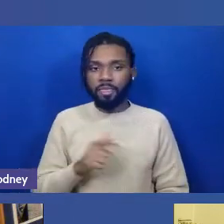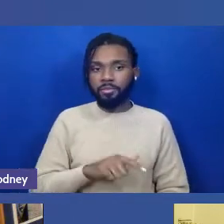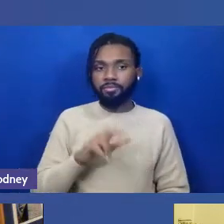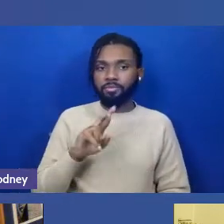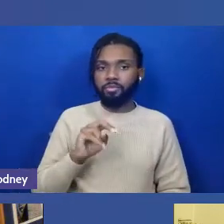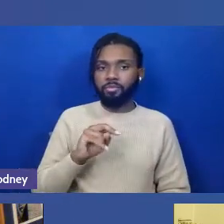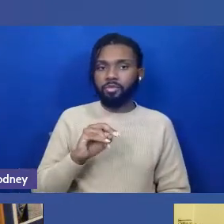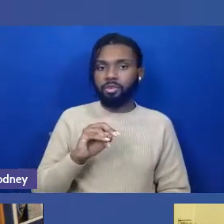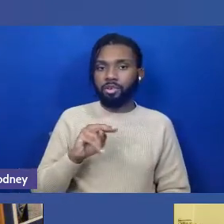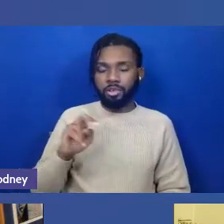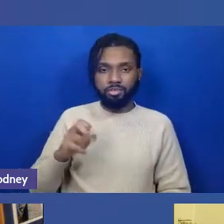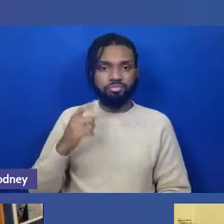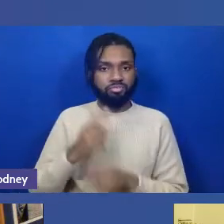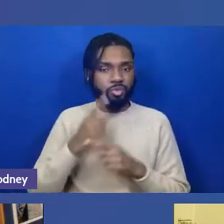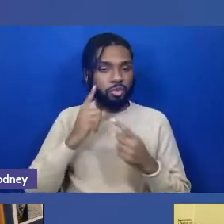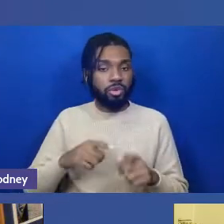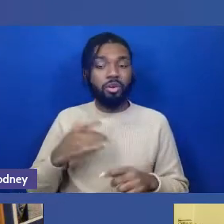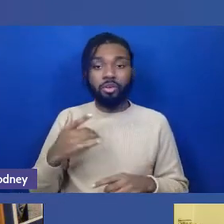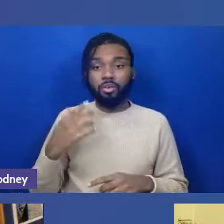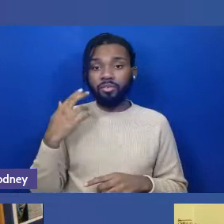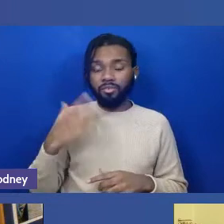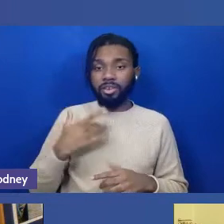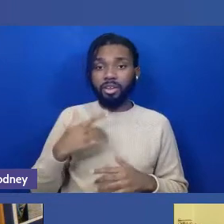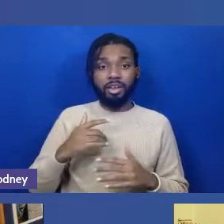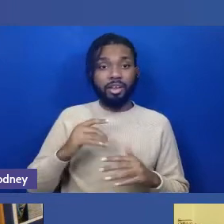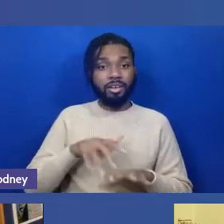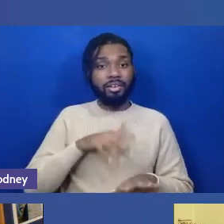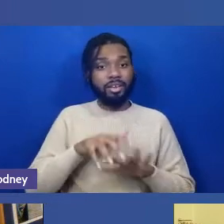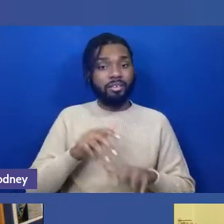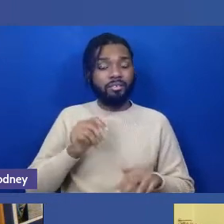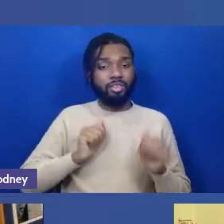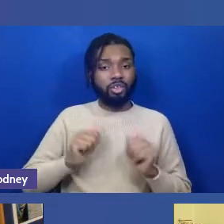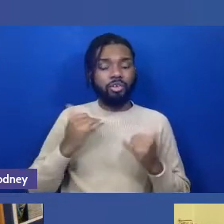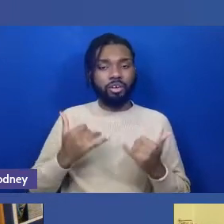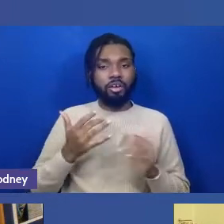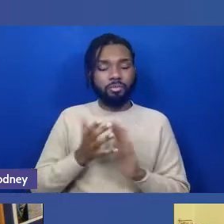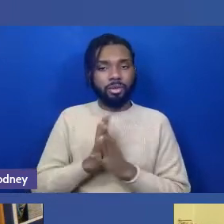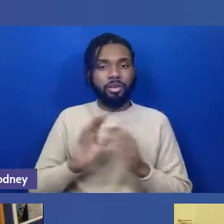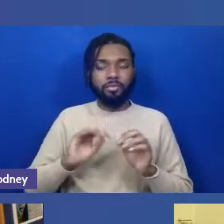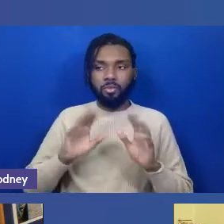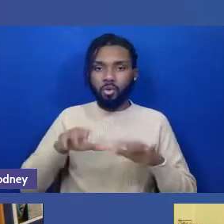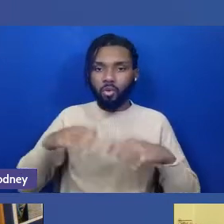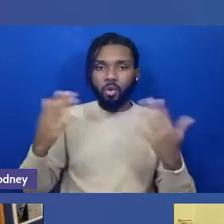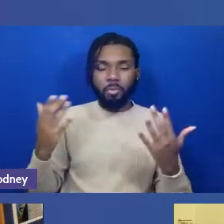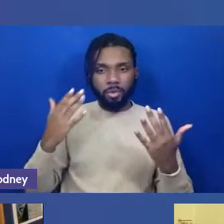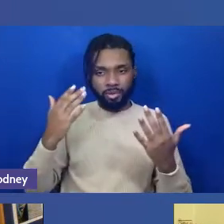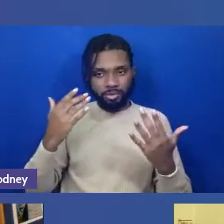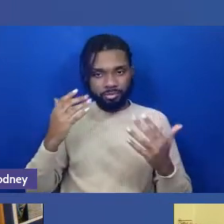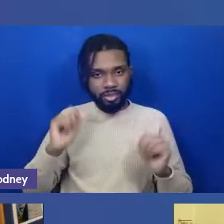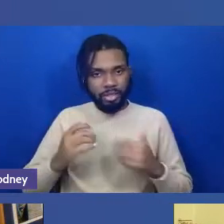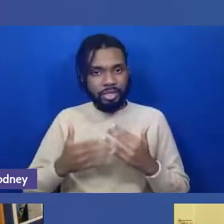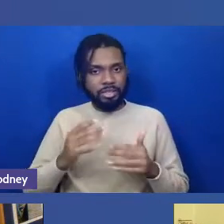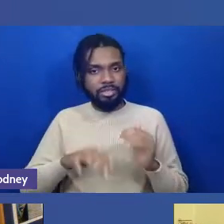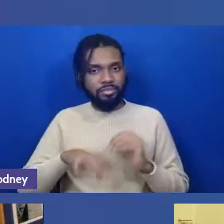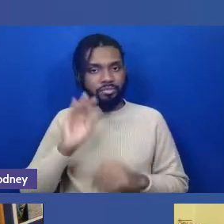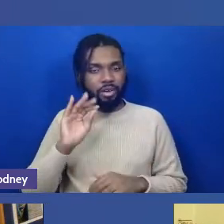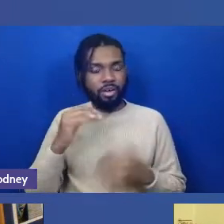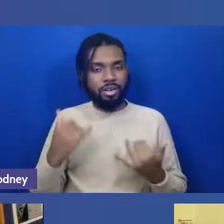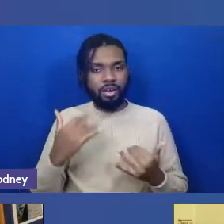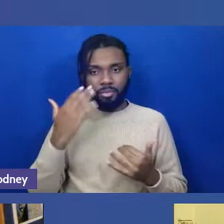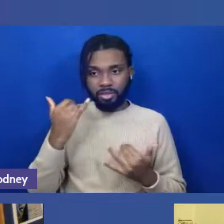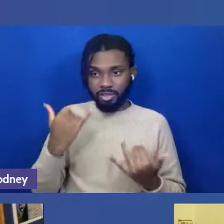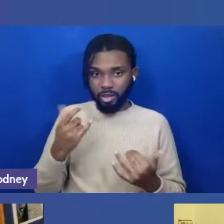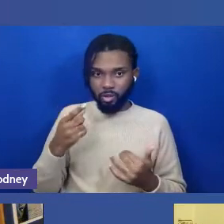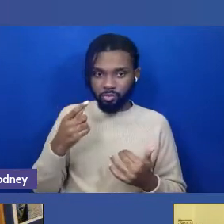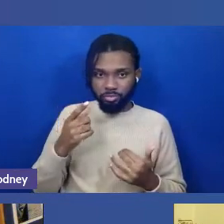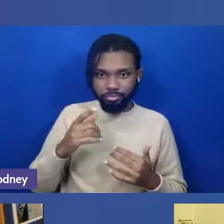a lot of ways become less fringe, I think, for some presenters, because it's more, it feels more accessible to find because it's in video form. You can